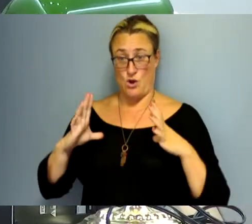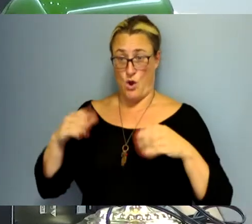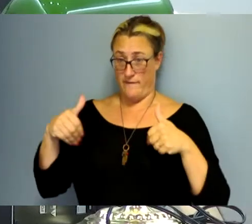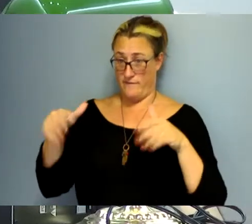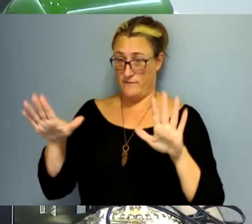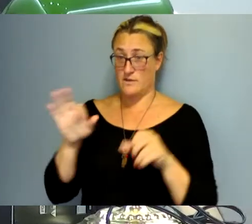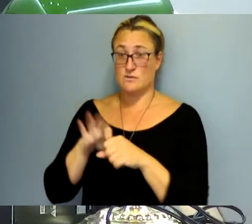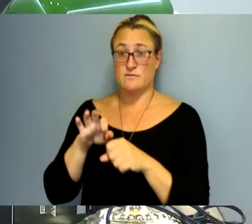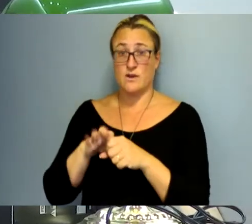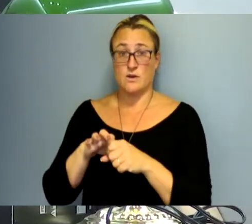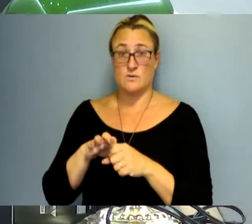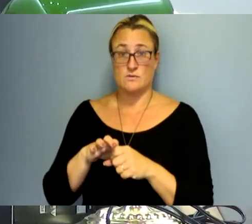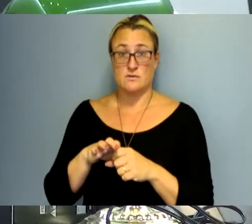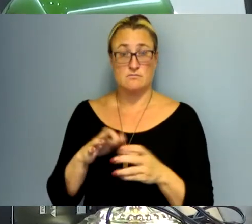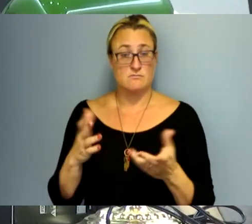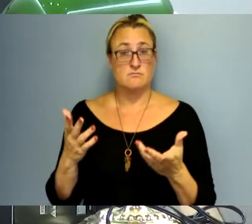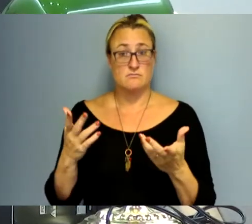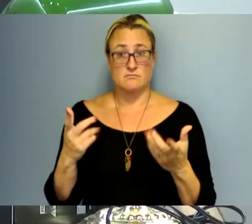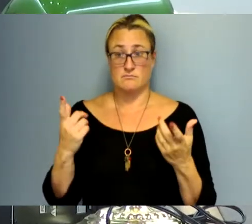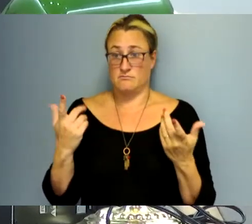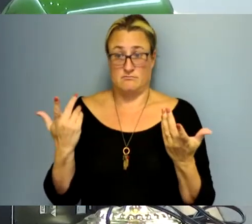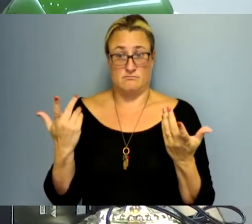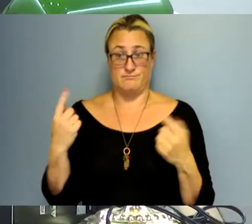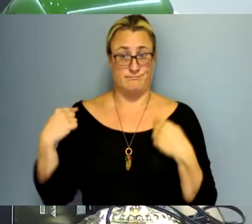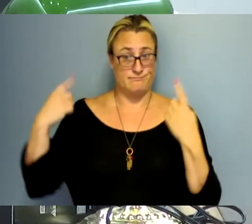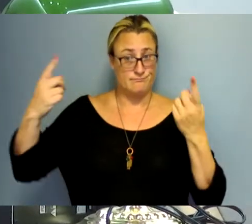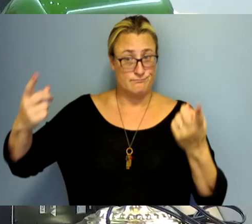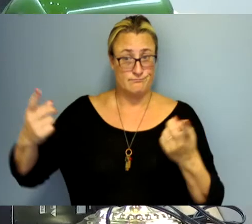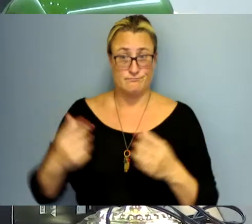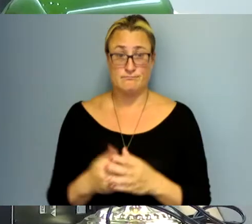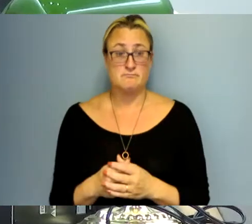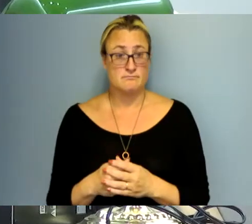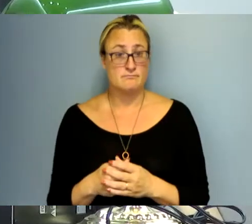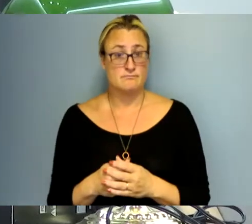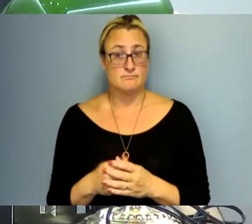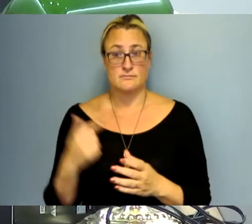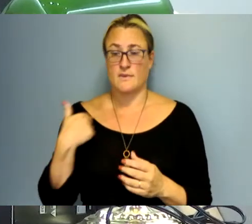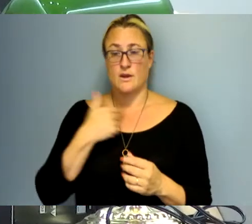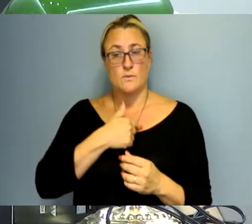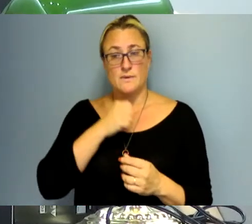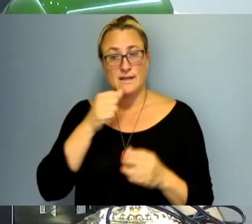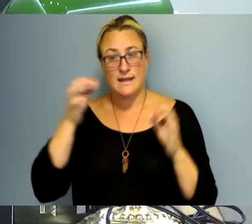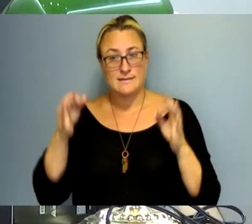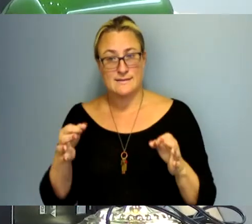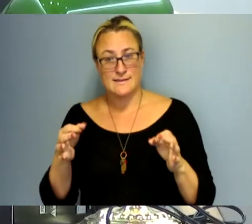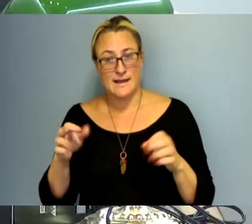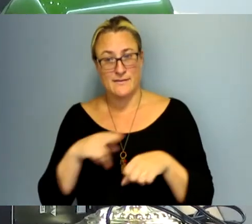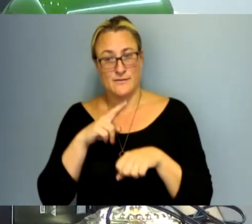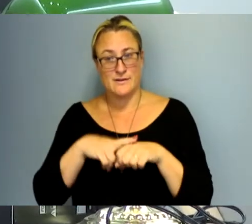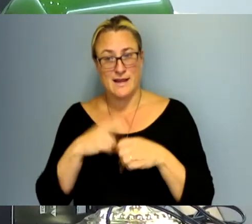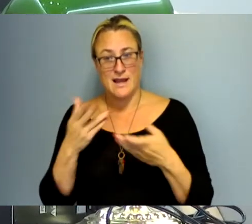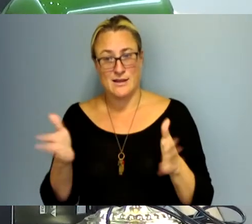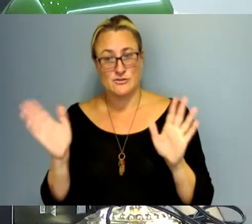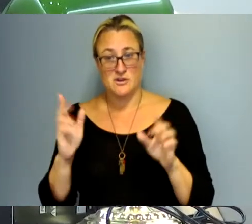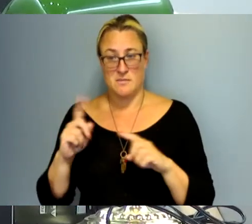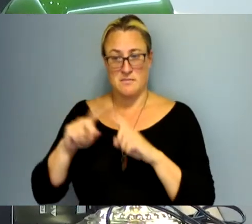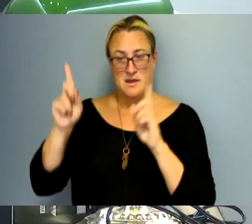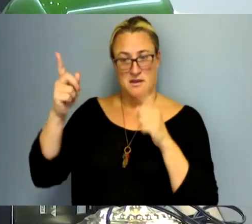we're, that's not just us. It would happen before we got here. So we don't make that decision, obviously, but that's certainly something I agree